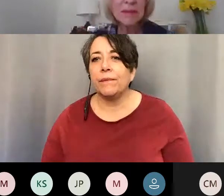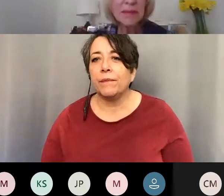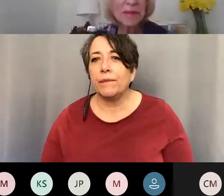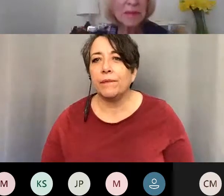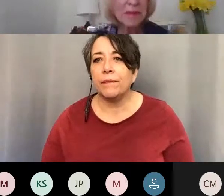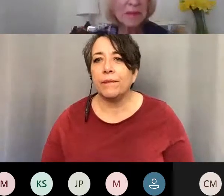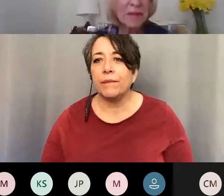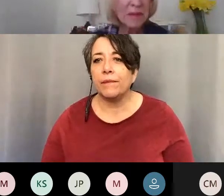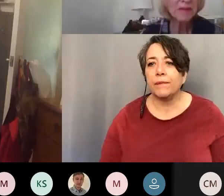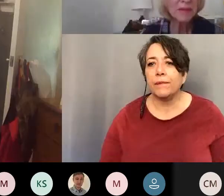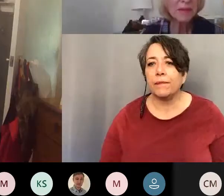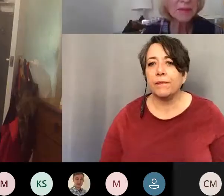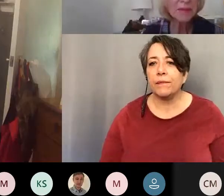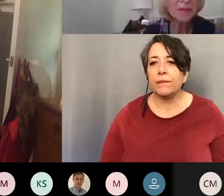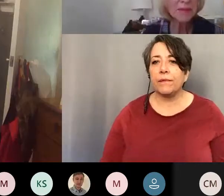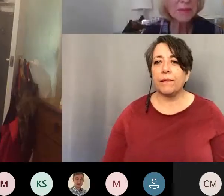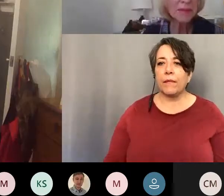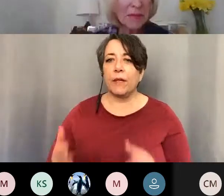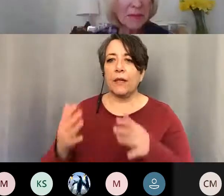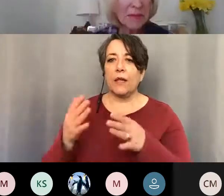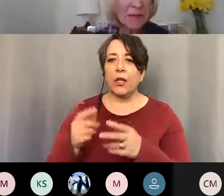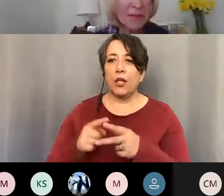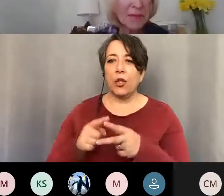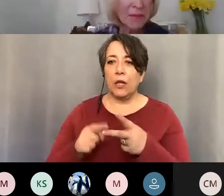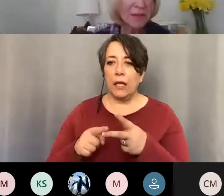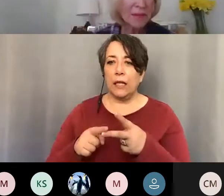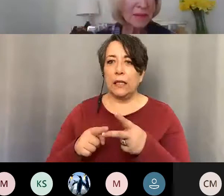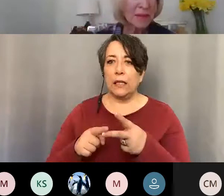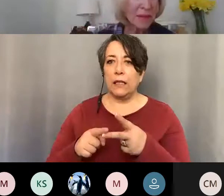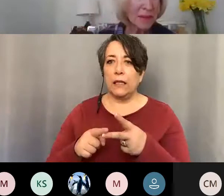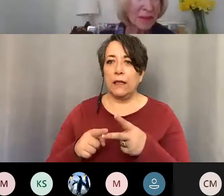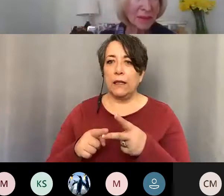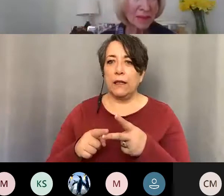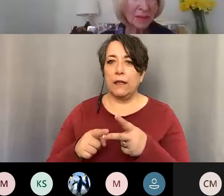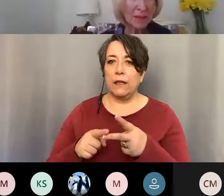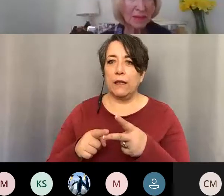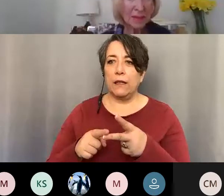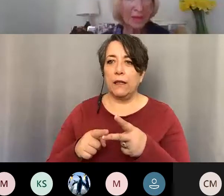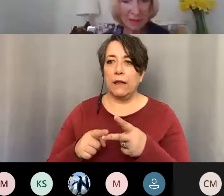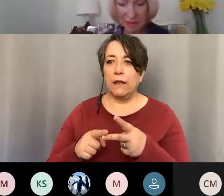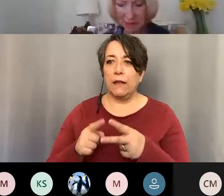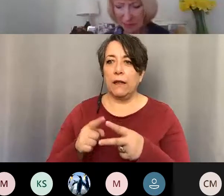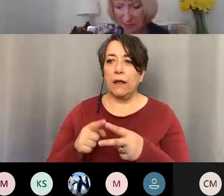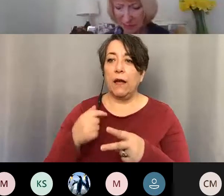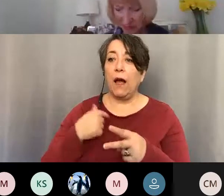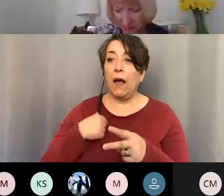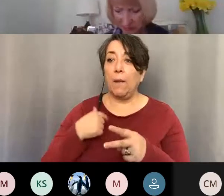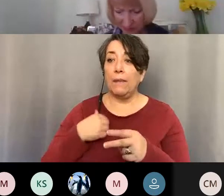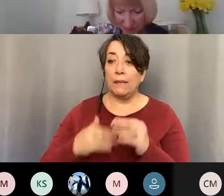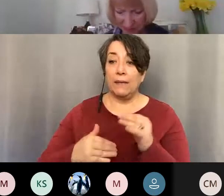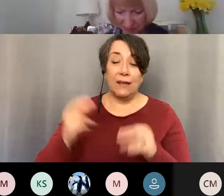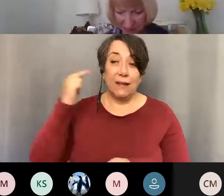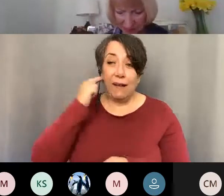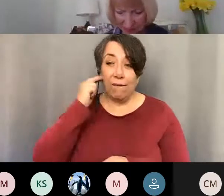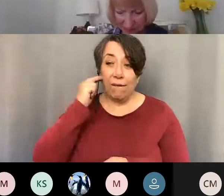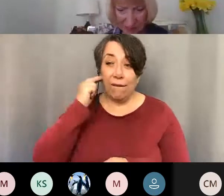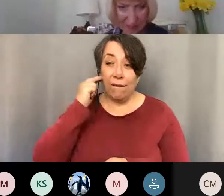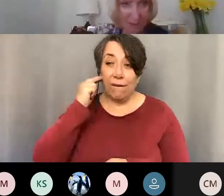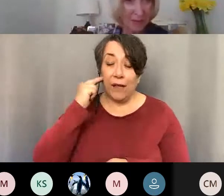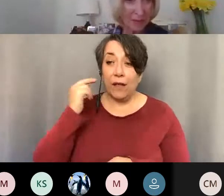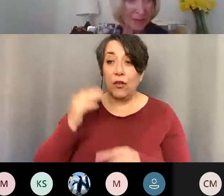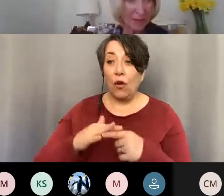Please, 2 things. I happen personally to be extremely deaf, and so a video